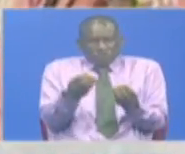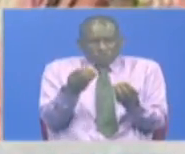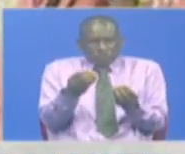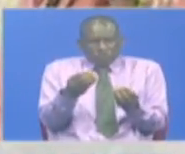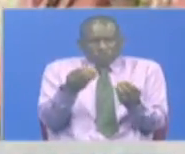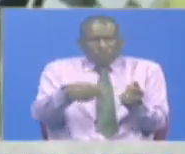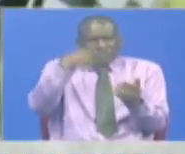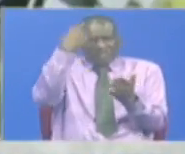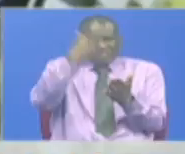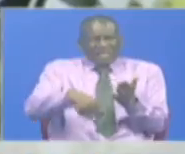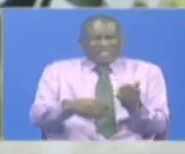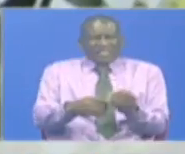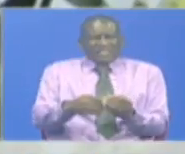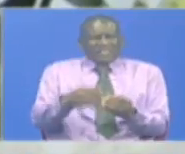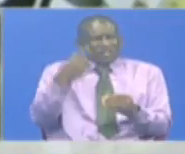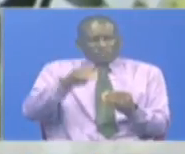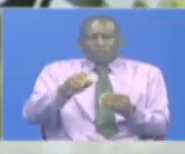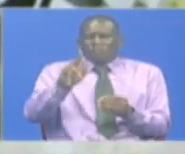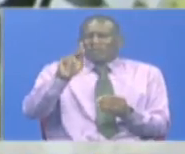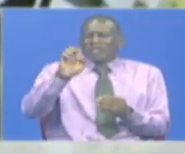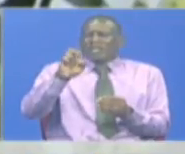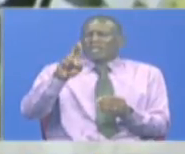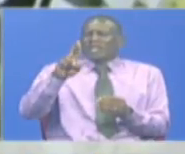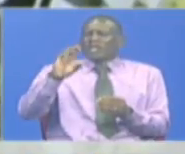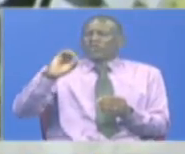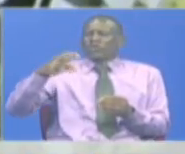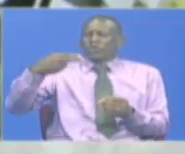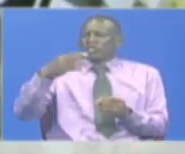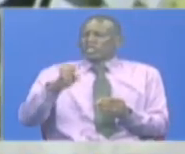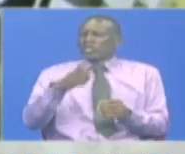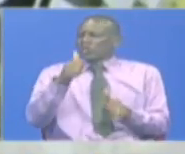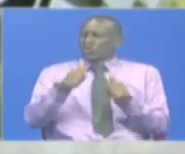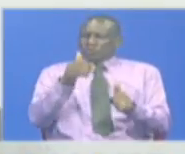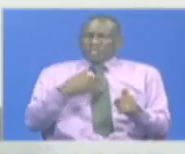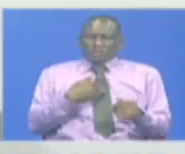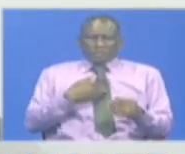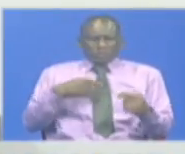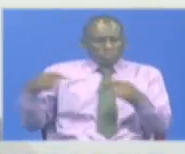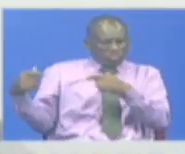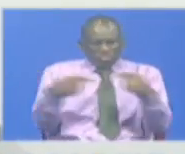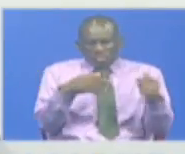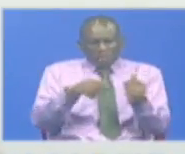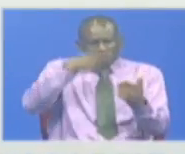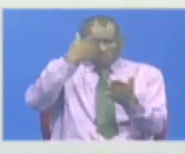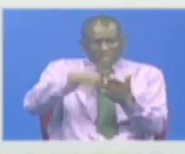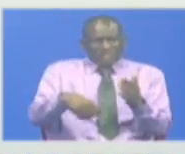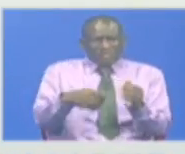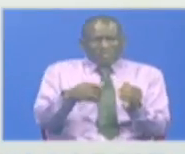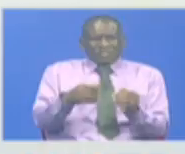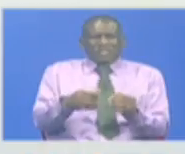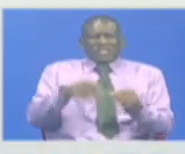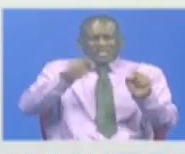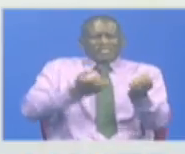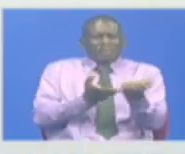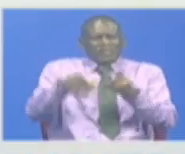Keroche Breweries, which has been in a tax dispute with the Kenya Revenue Authority. Yes, businesses must pay